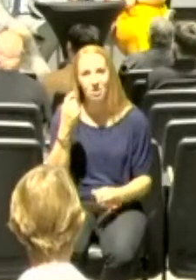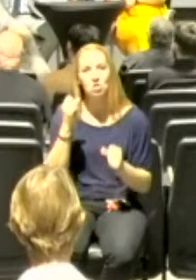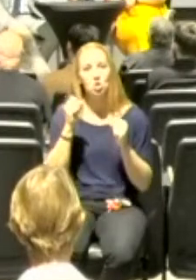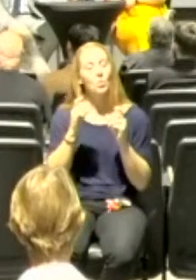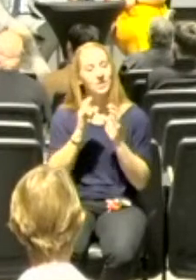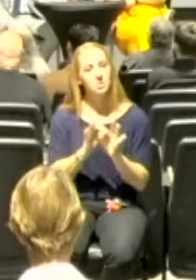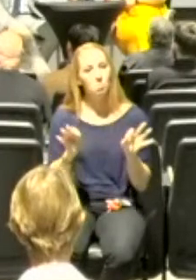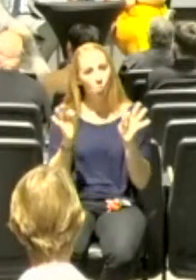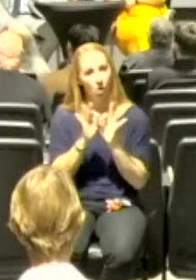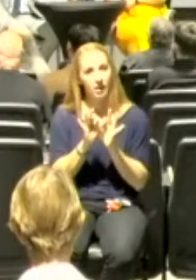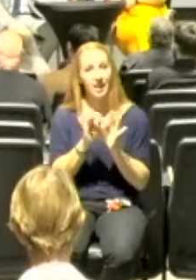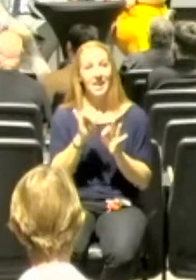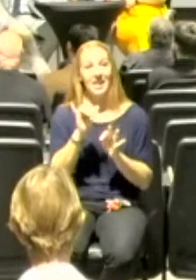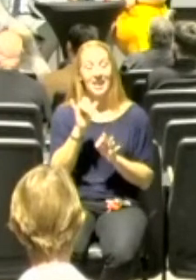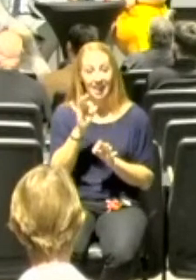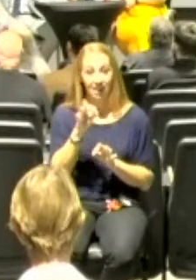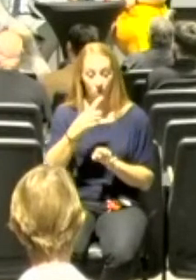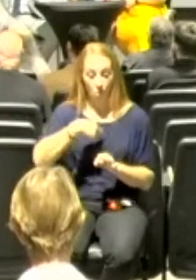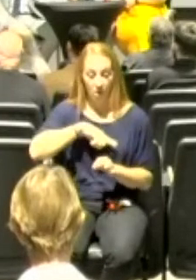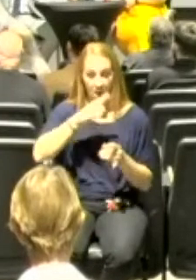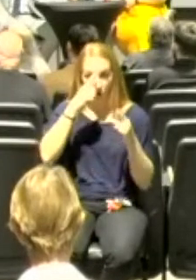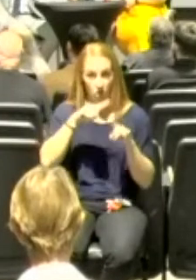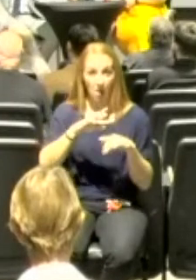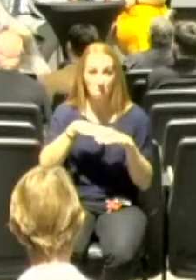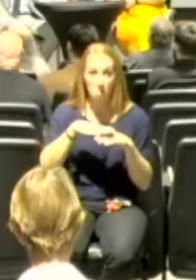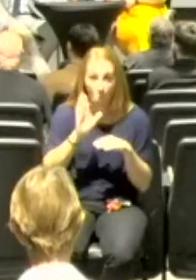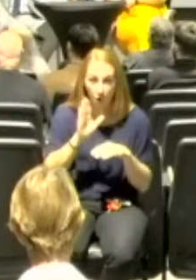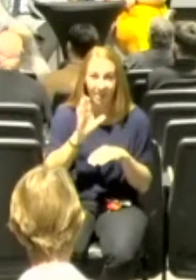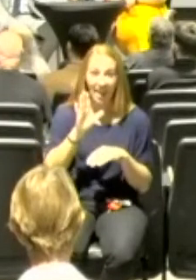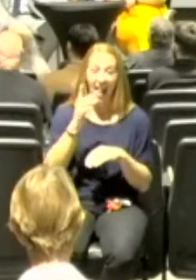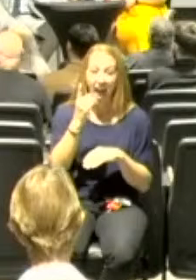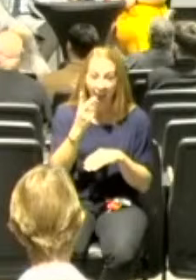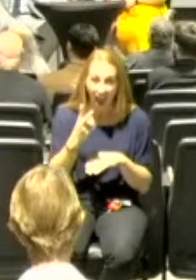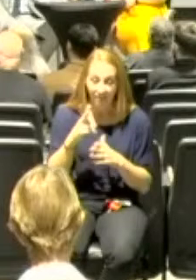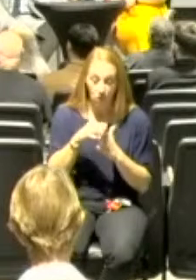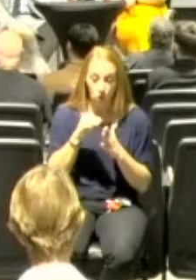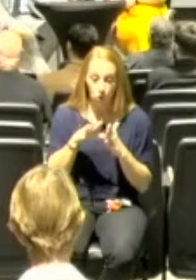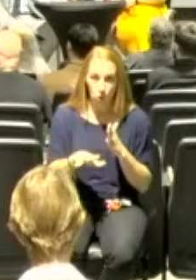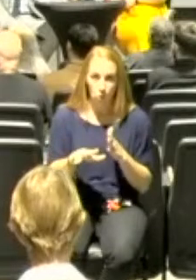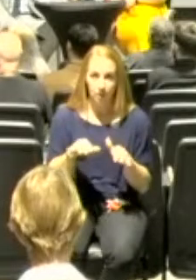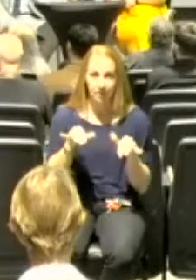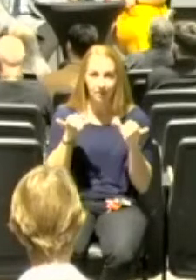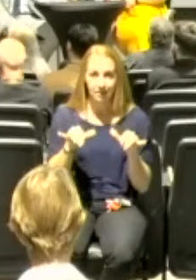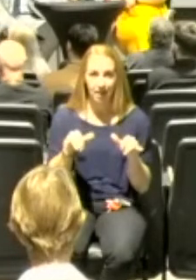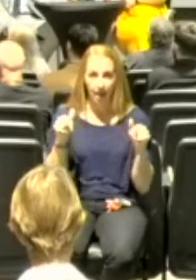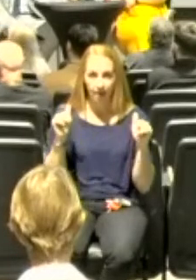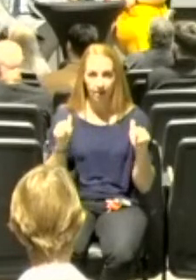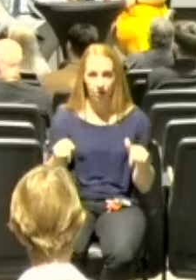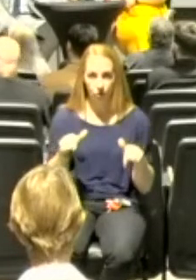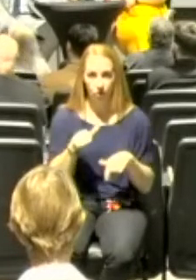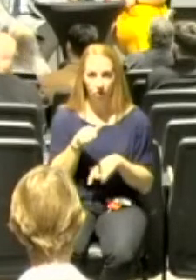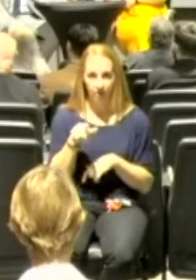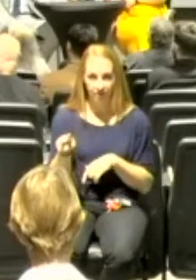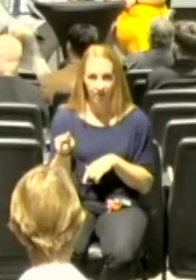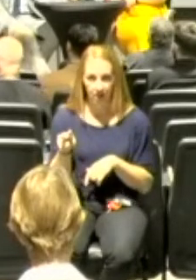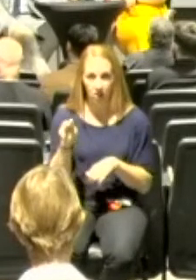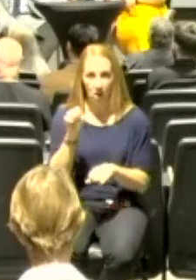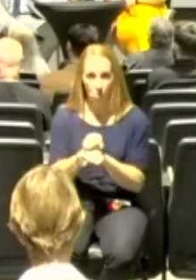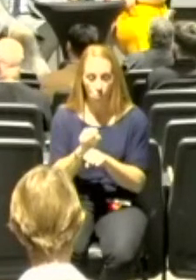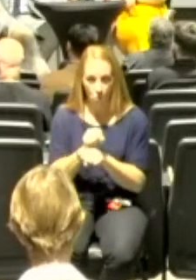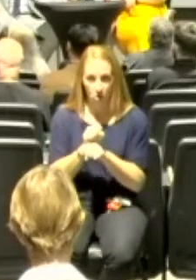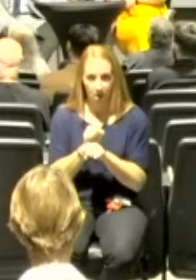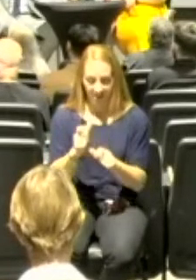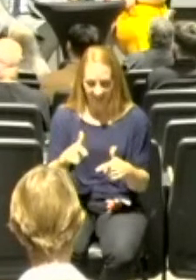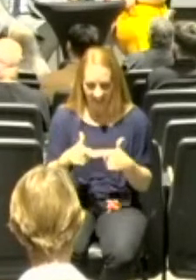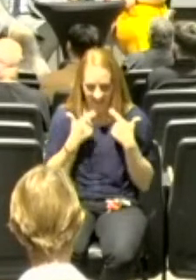So if we agree by the fact that over half of our students, 55% are first generation students, 75% are students of color, they